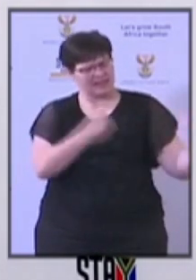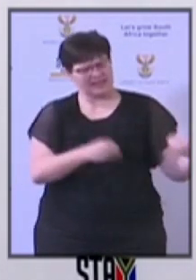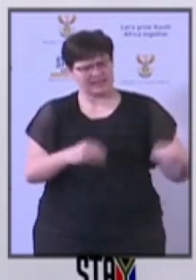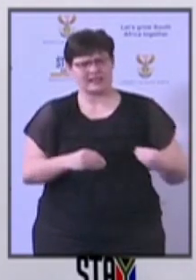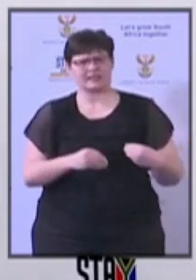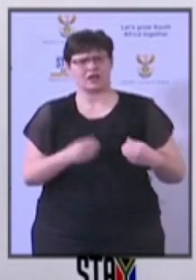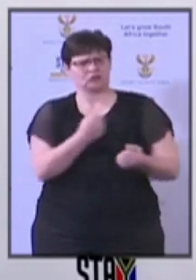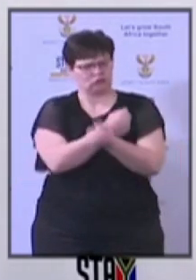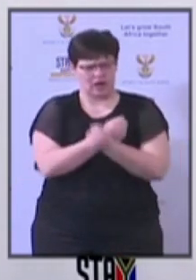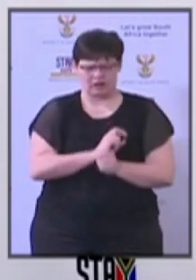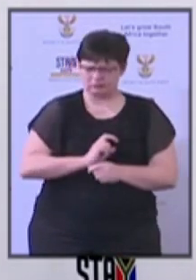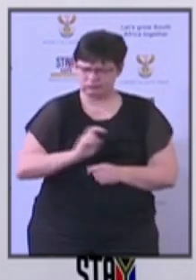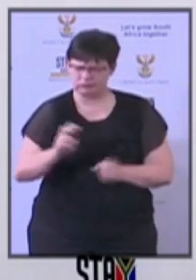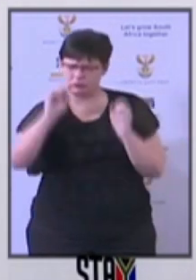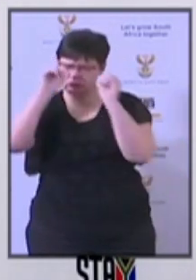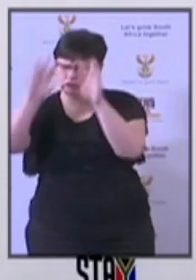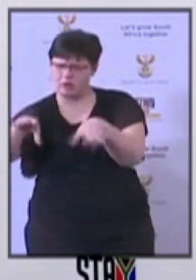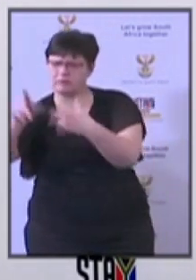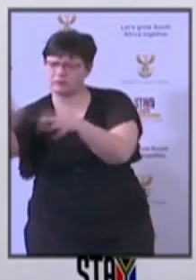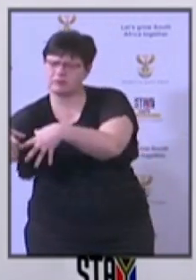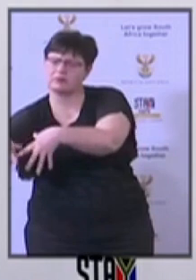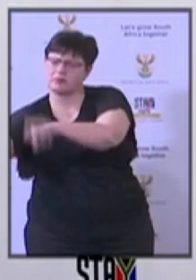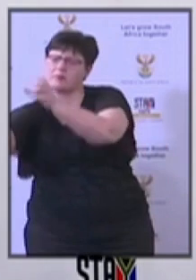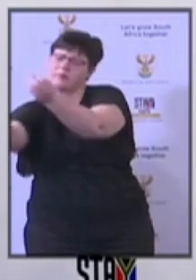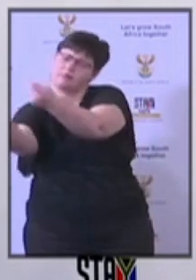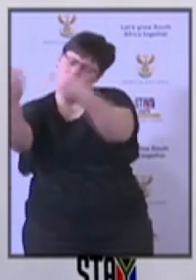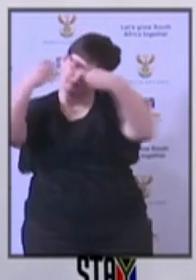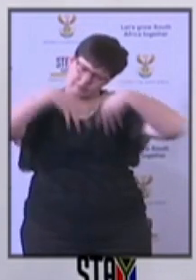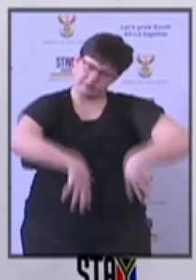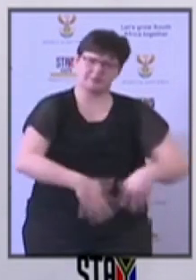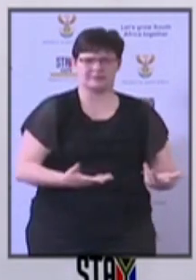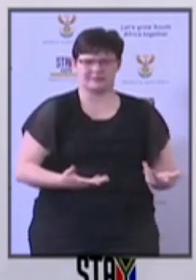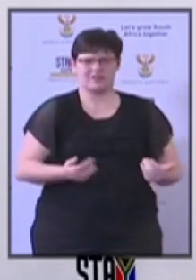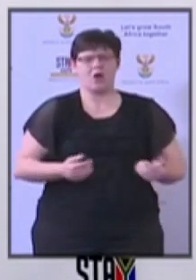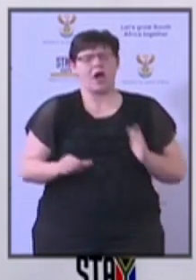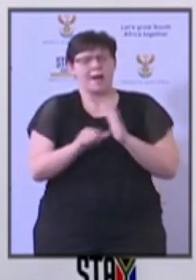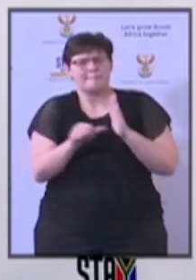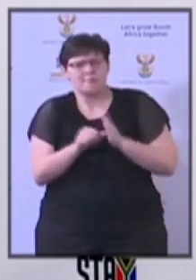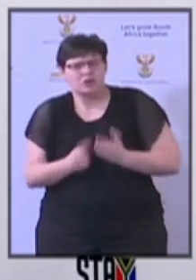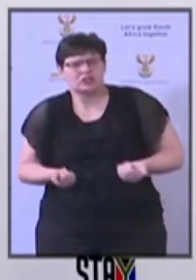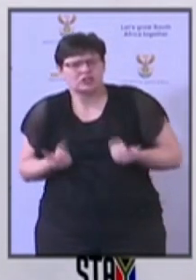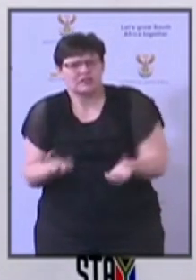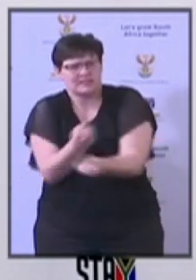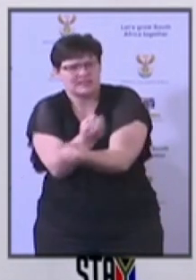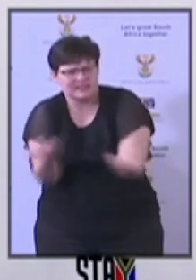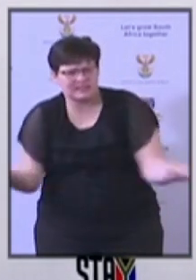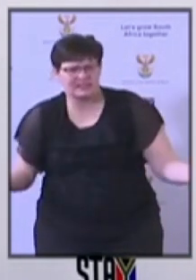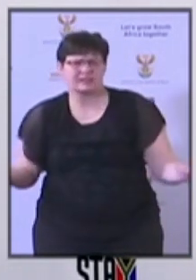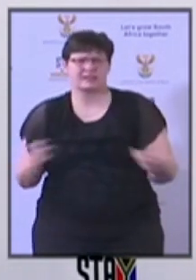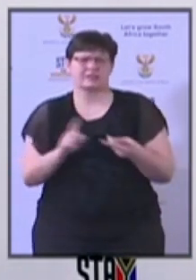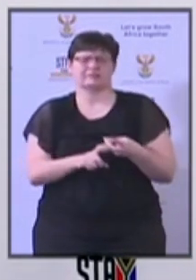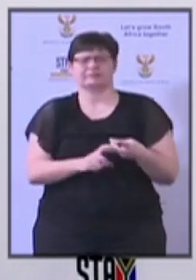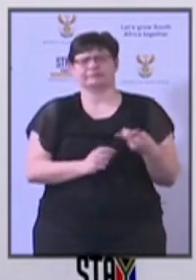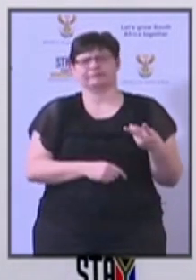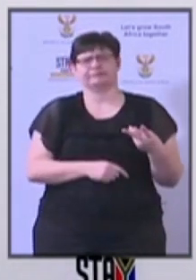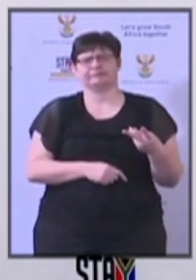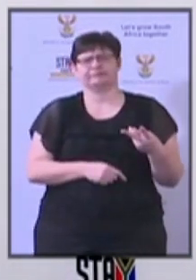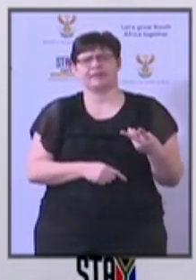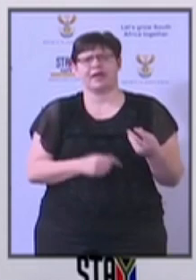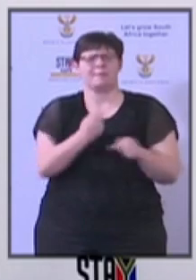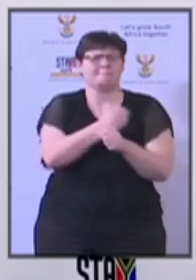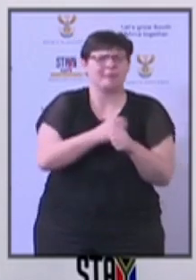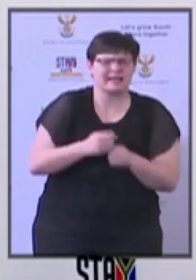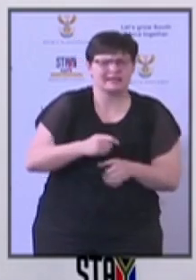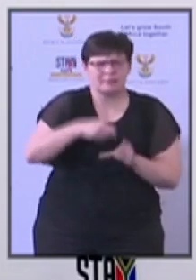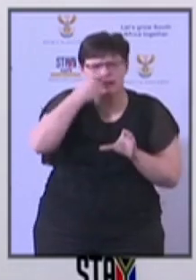through to provide essential services and deliver cargo that is essential, to deliver essential medicines. That